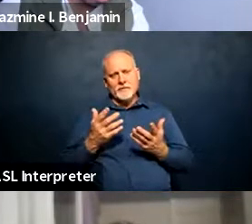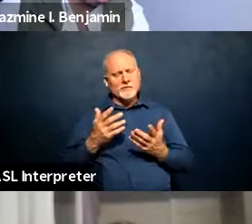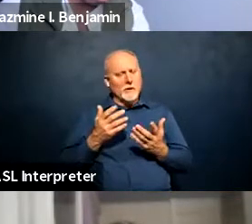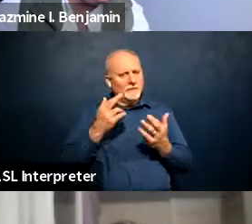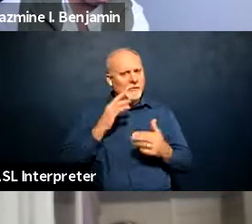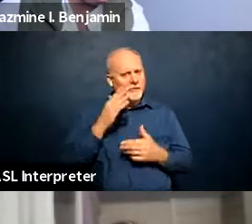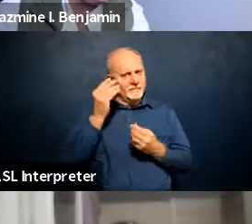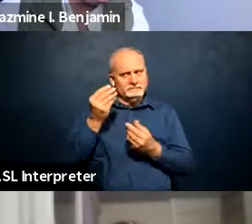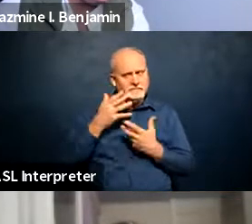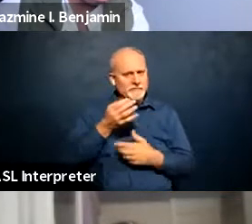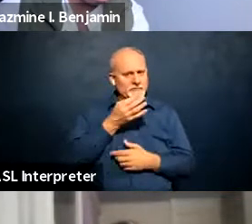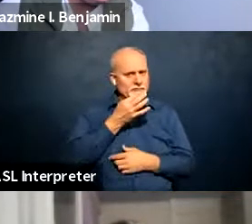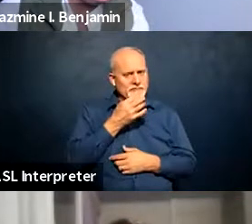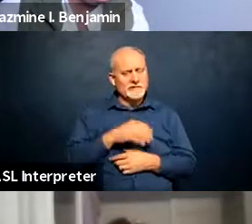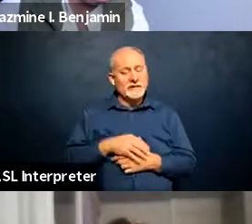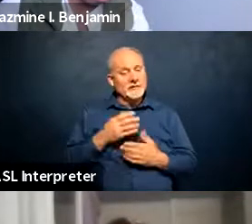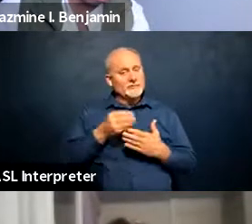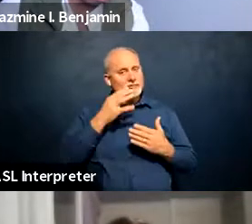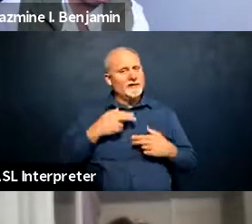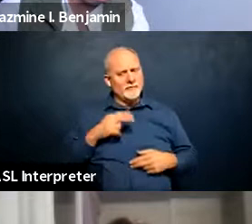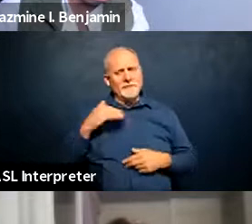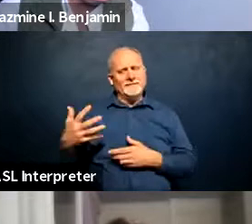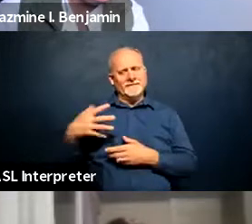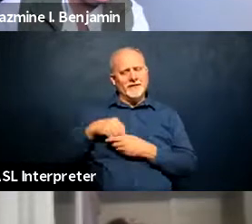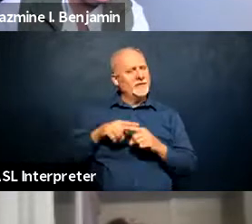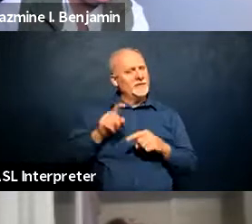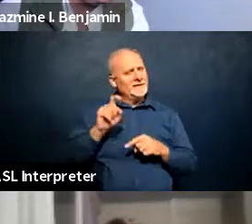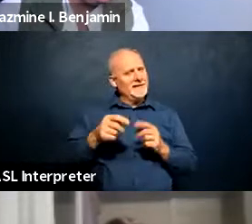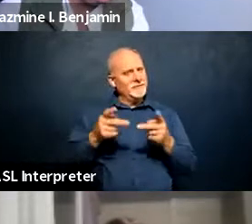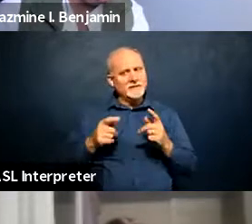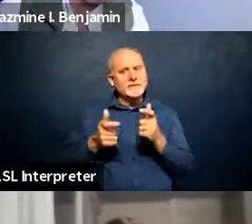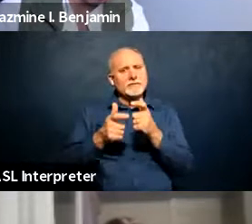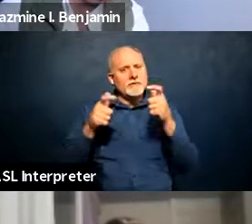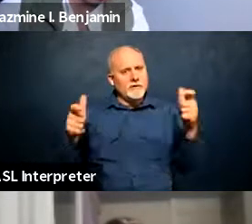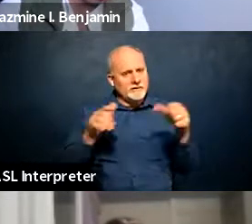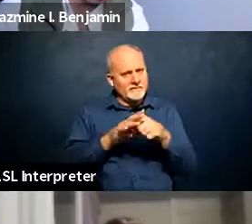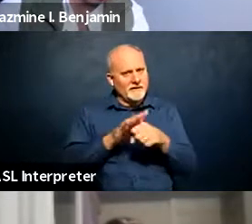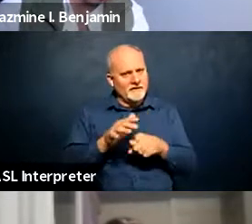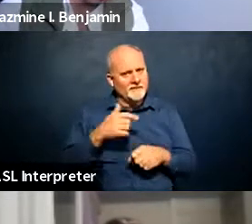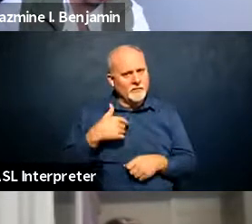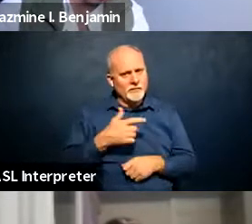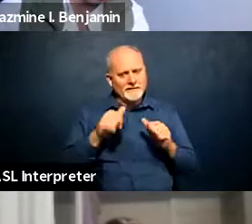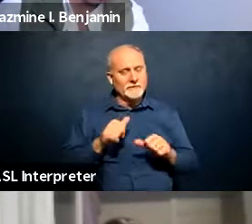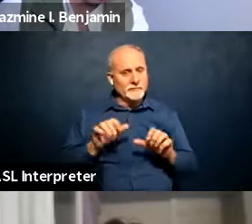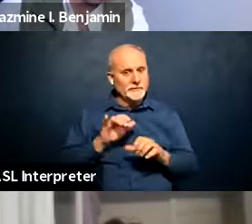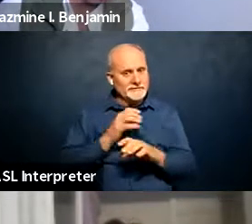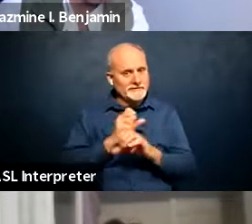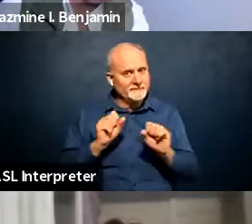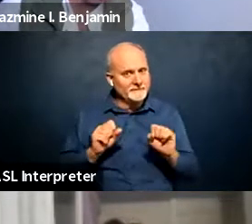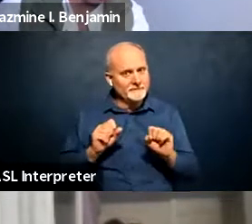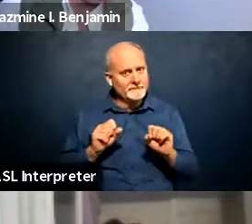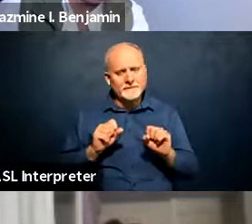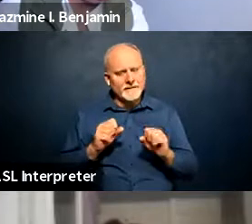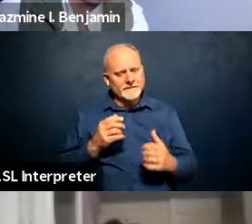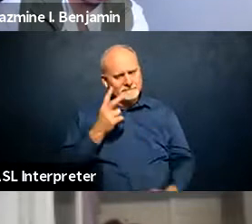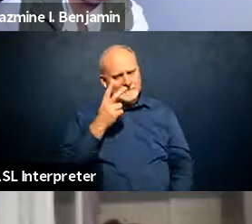soon. Student health will be involved in it, but we need a space that's large enough that we can do it safely. So it will likely